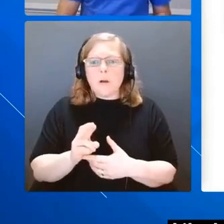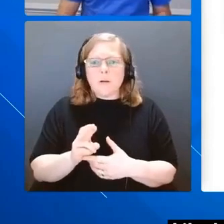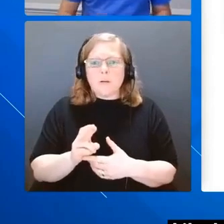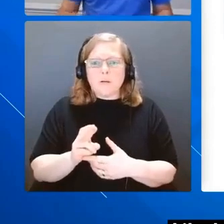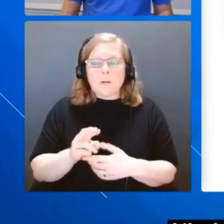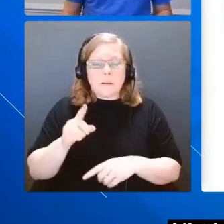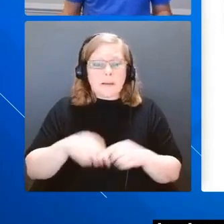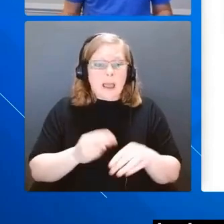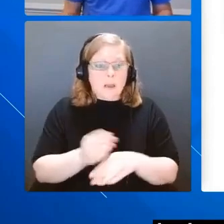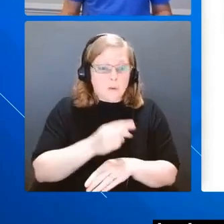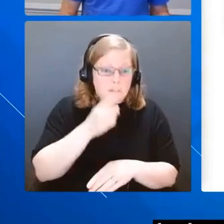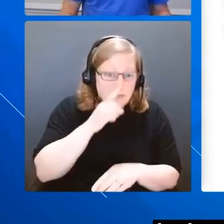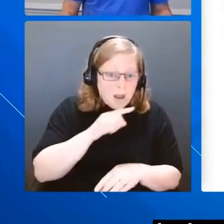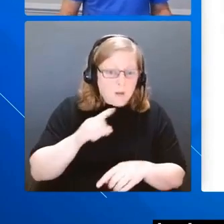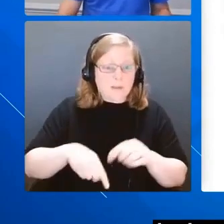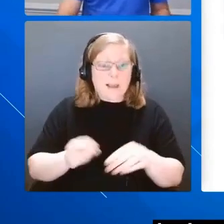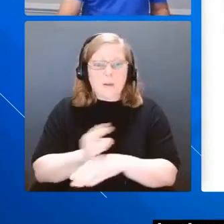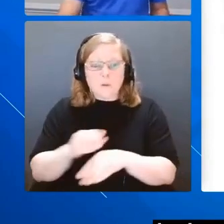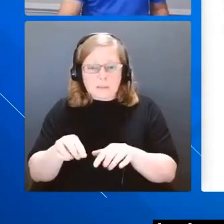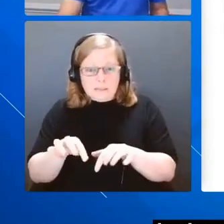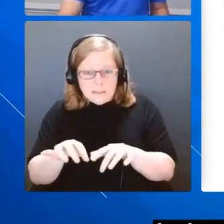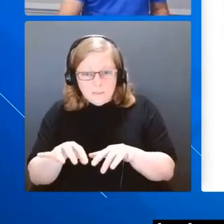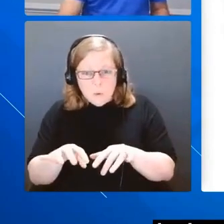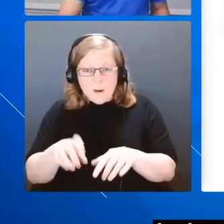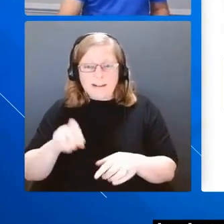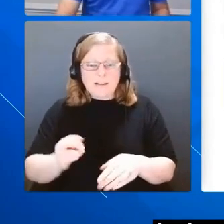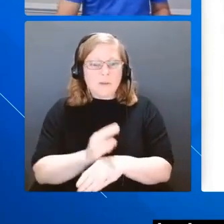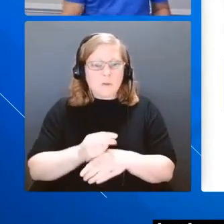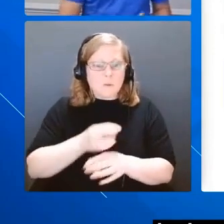a keyboard and have to use what is called a sip and puff device.